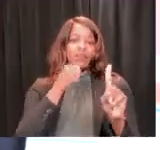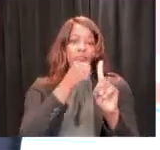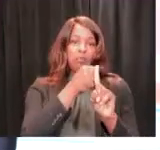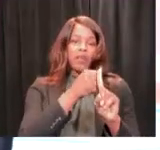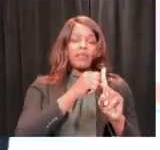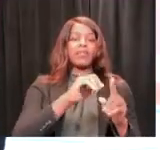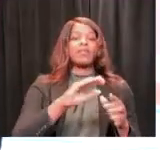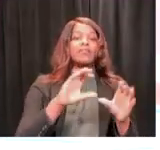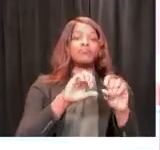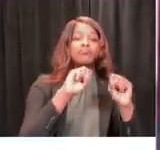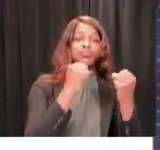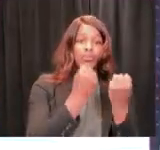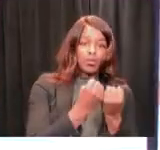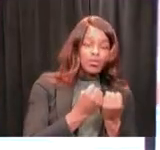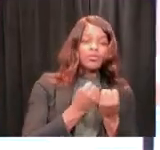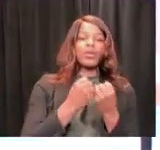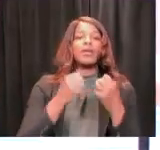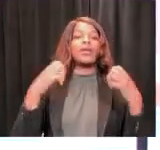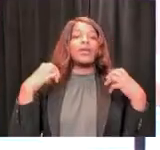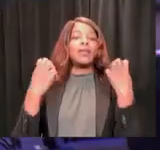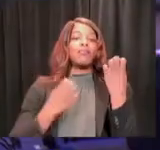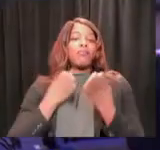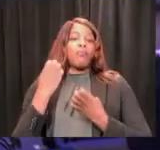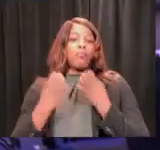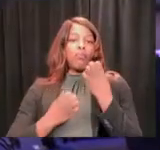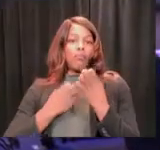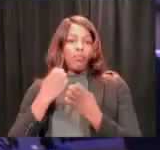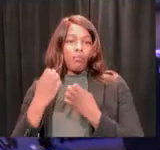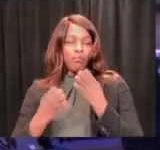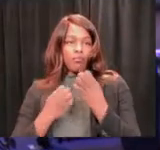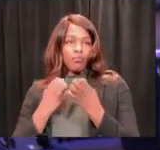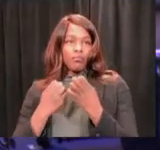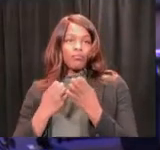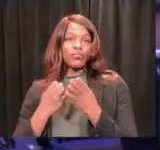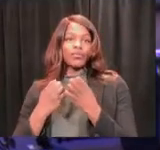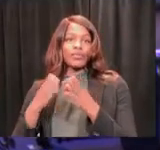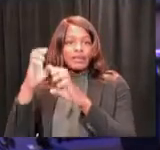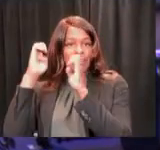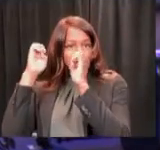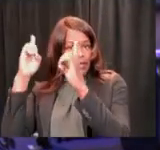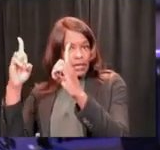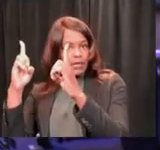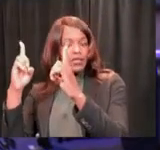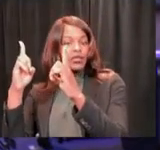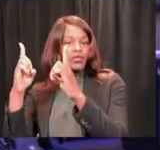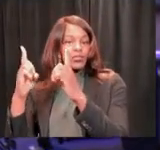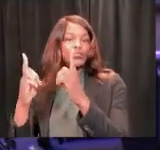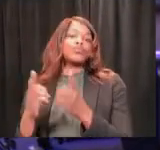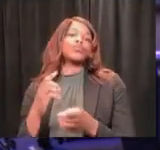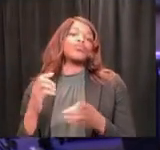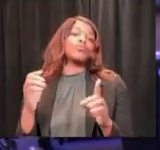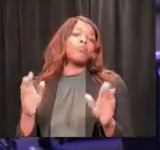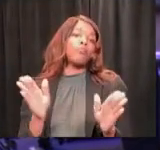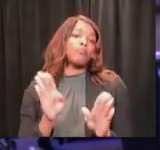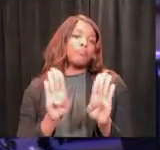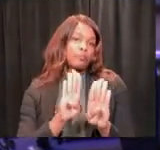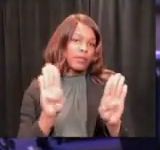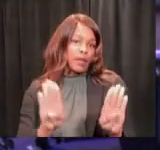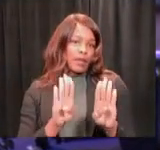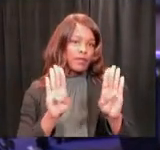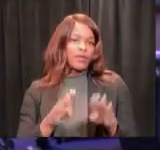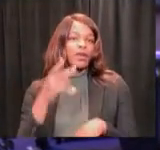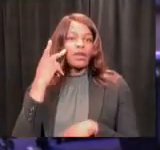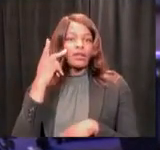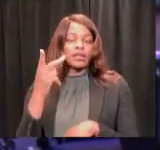social performance and their emotional health, that their role is significant. And you find in the scriptures fathers like Joseph,